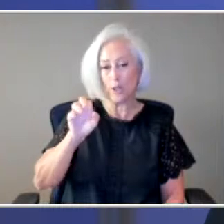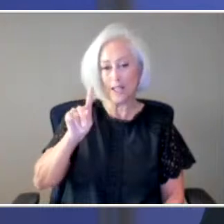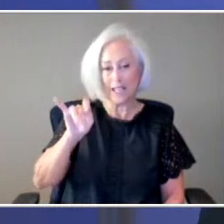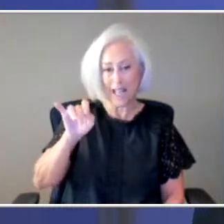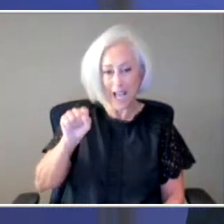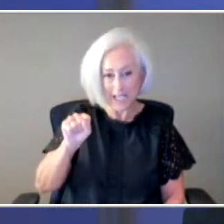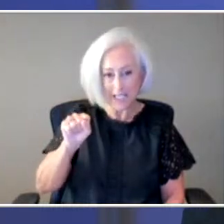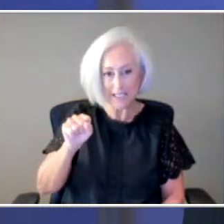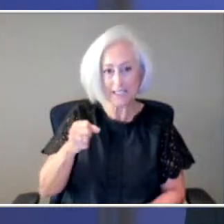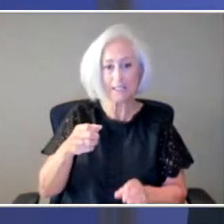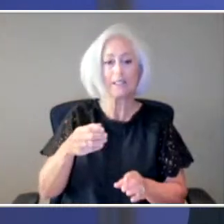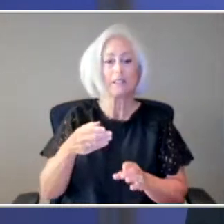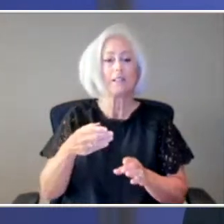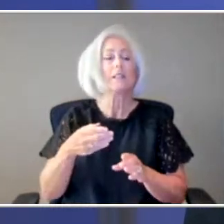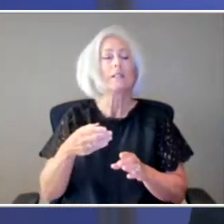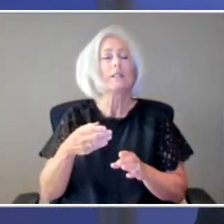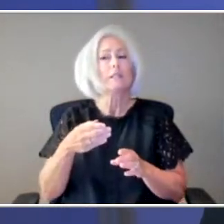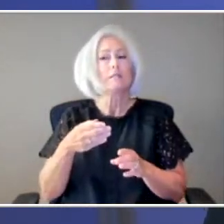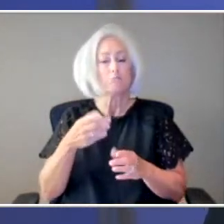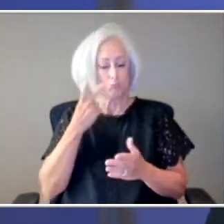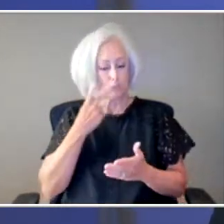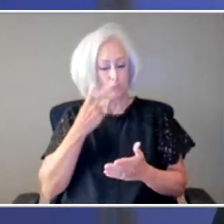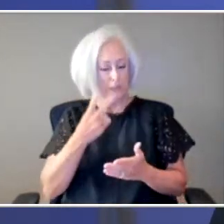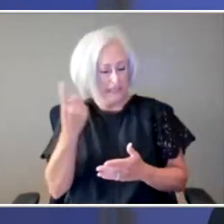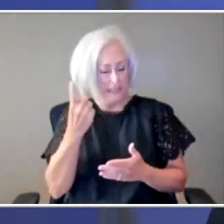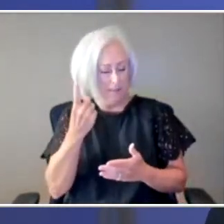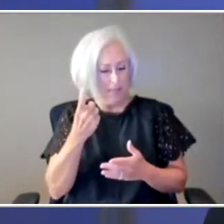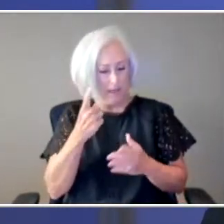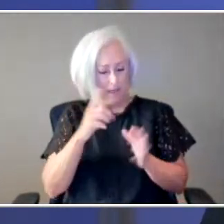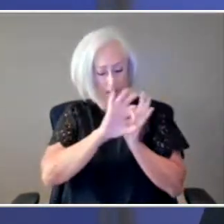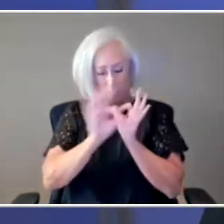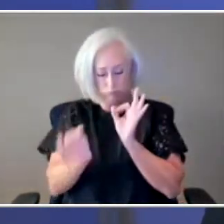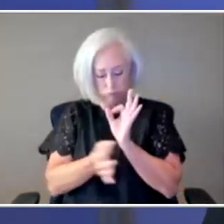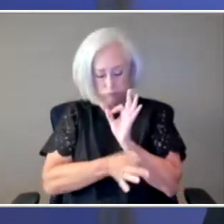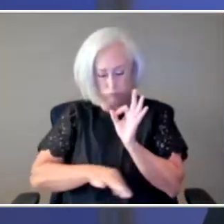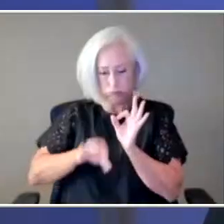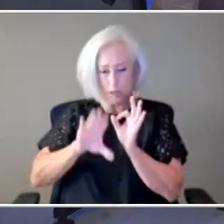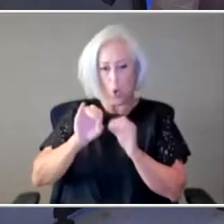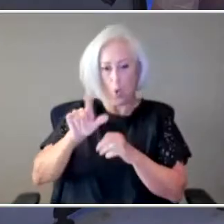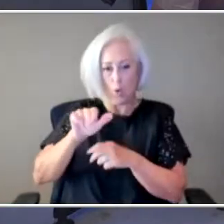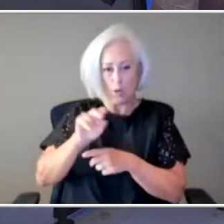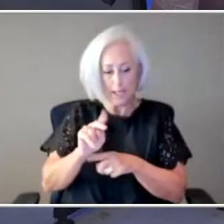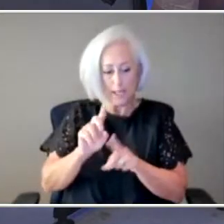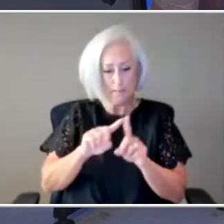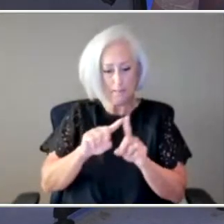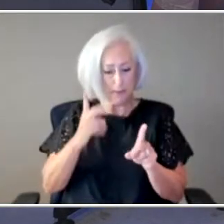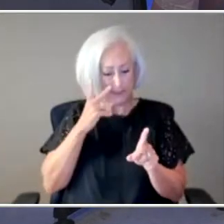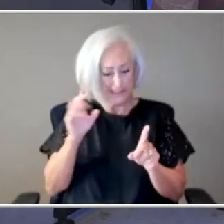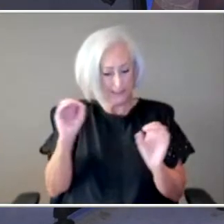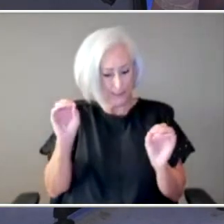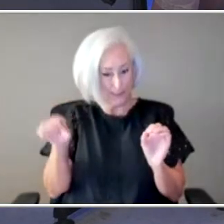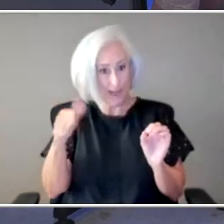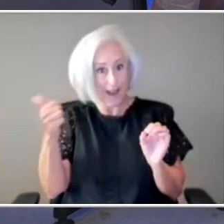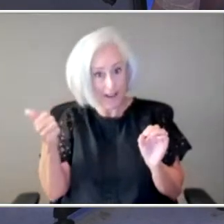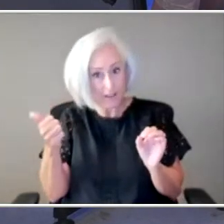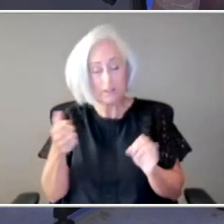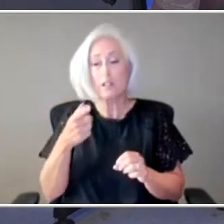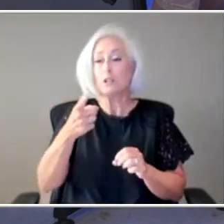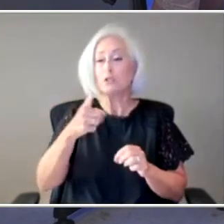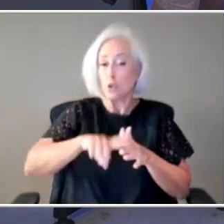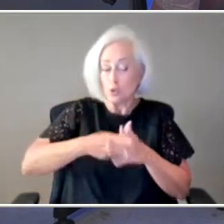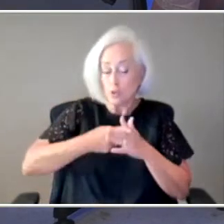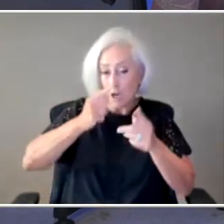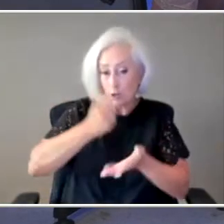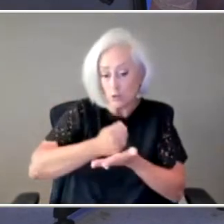inflammation. And then, but outside of that, there was nothing on the CT scans. So you start treatment for diverticulitis. The pain is